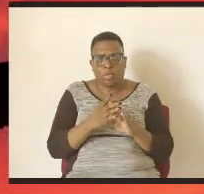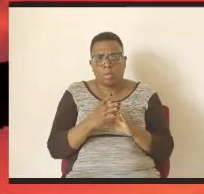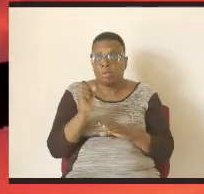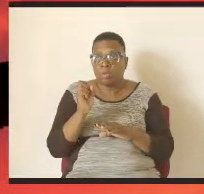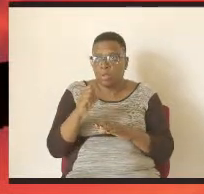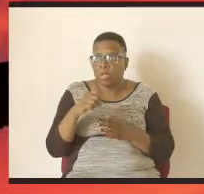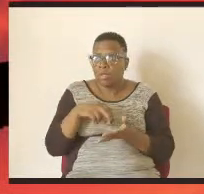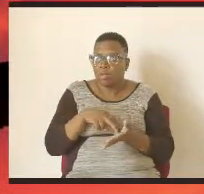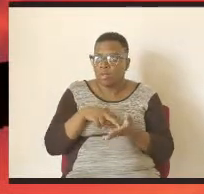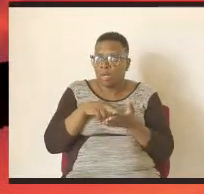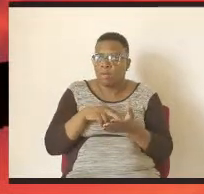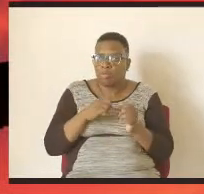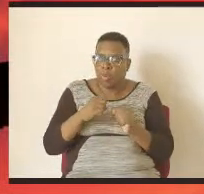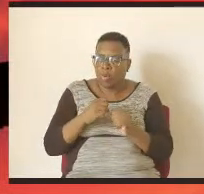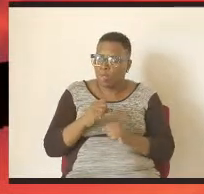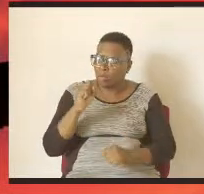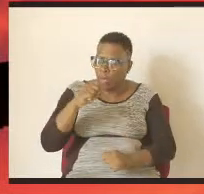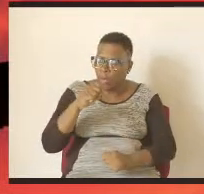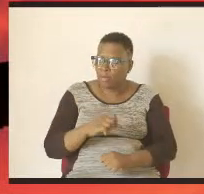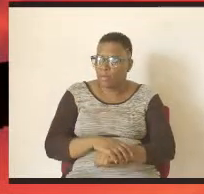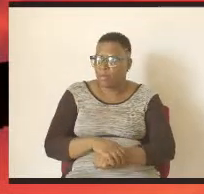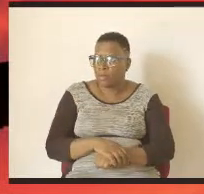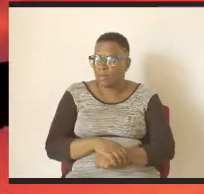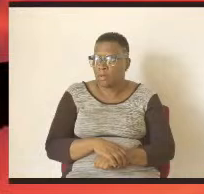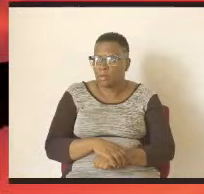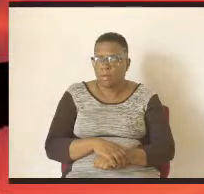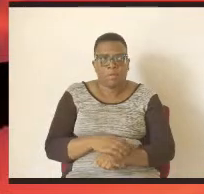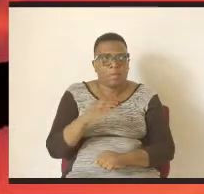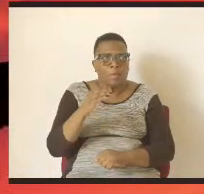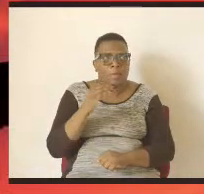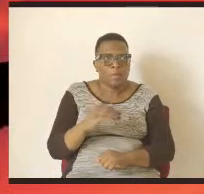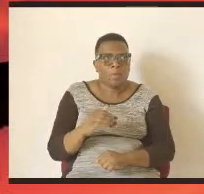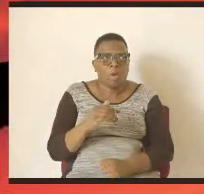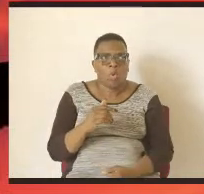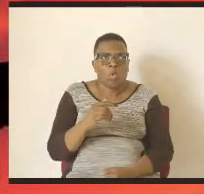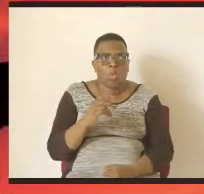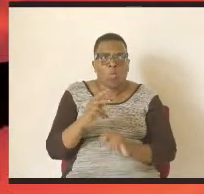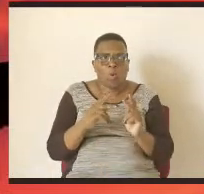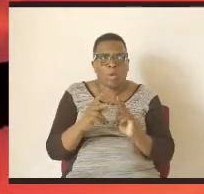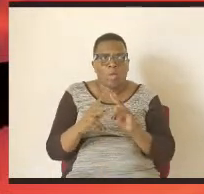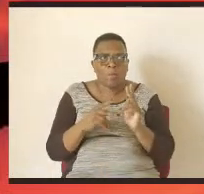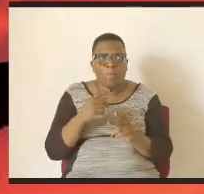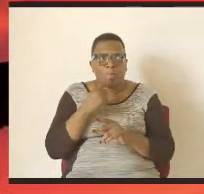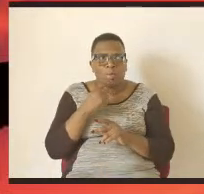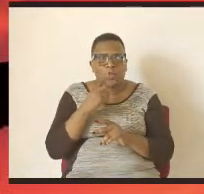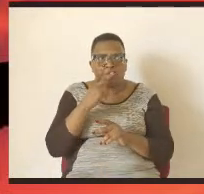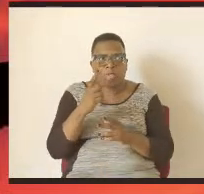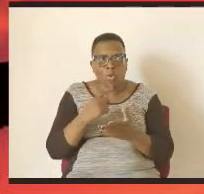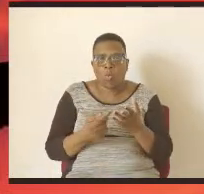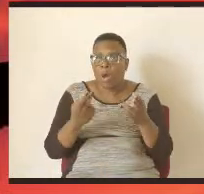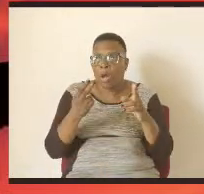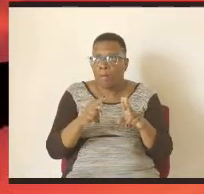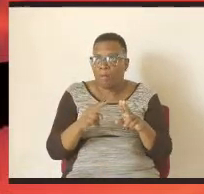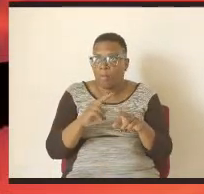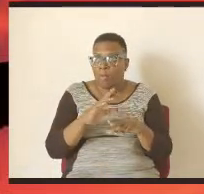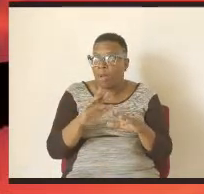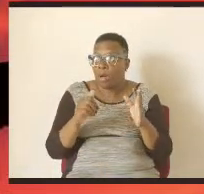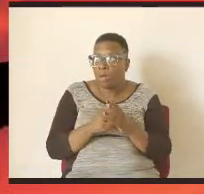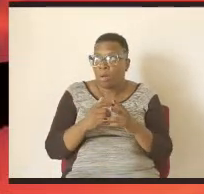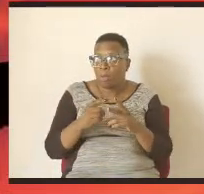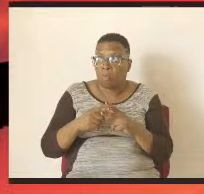When the disciples in verse 56b of chapter 26 saw what happened to Jesus, the Bible says they all